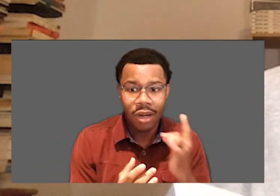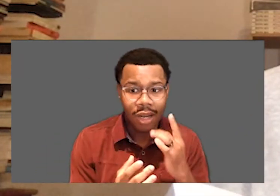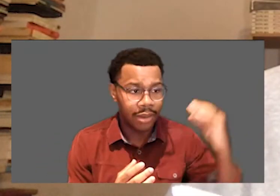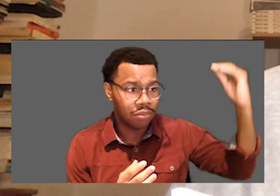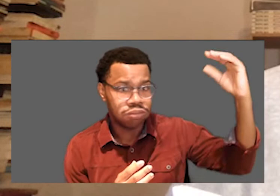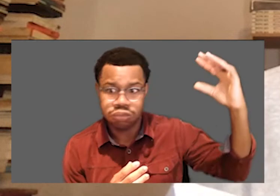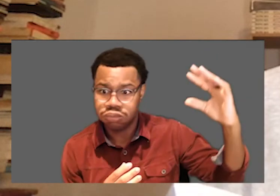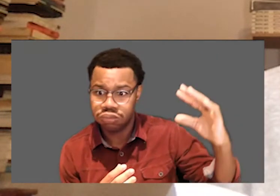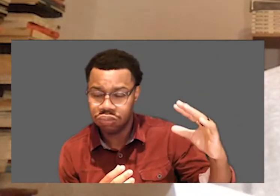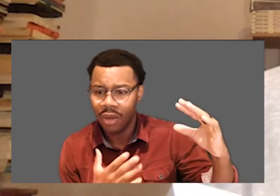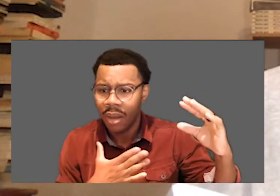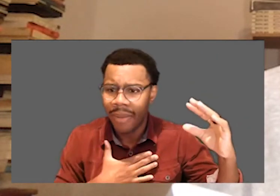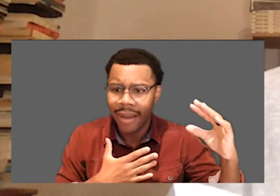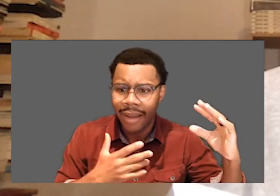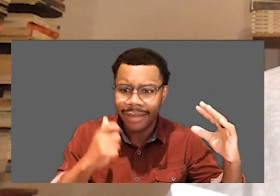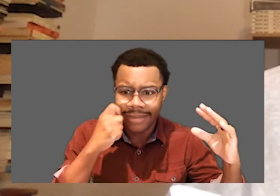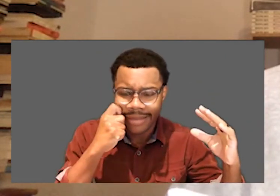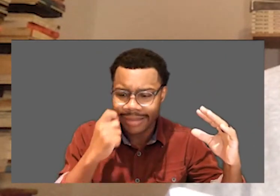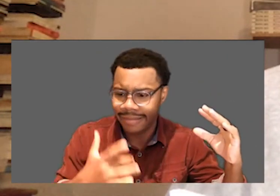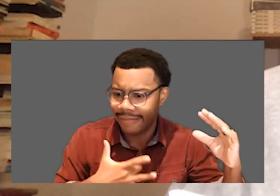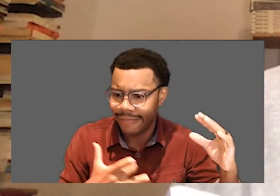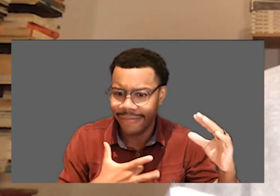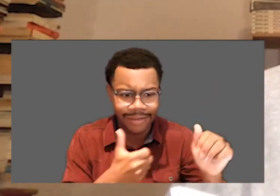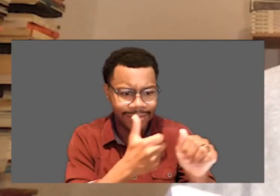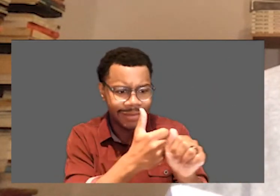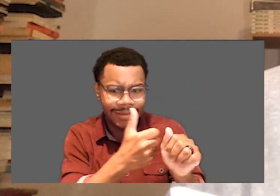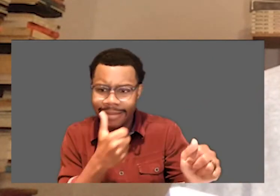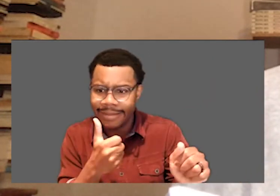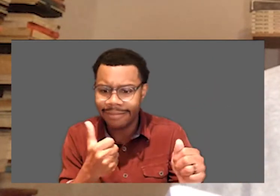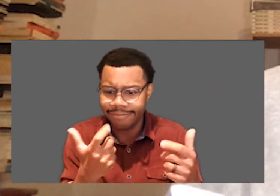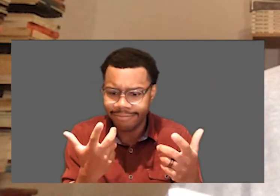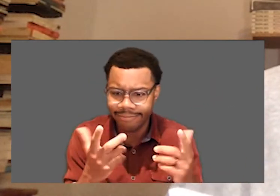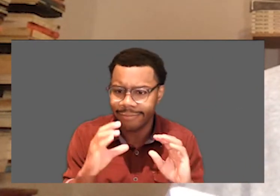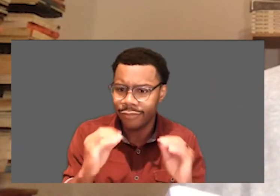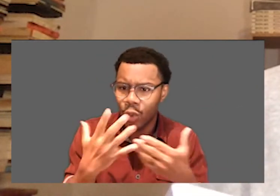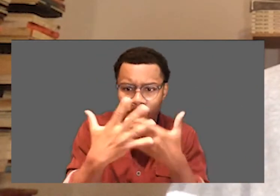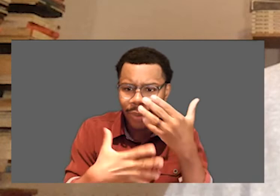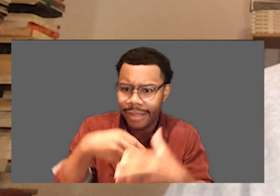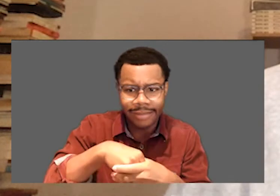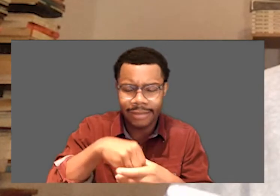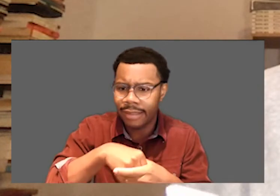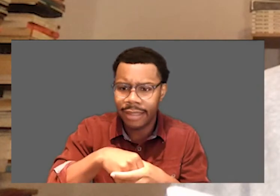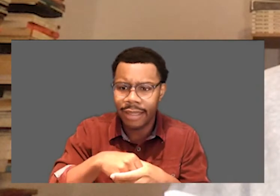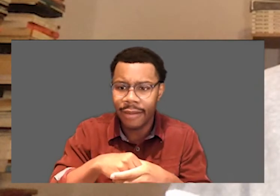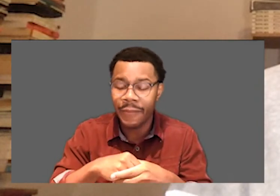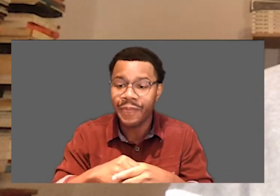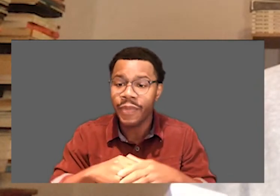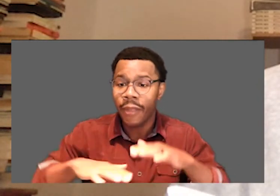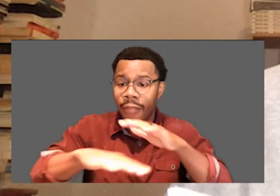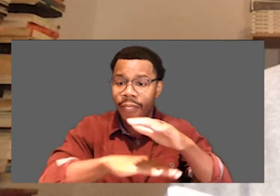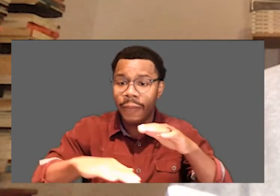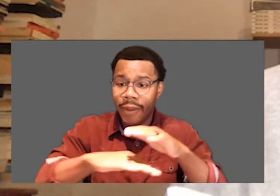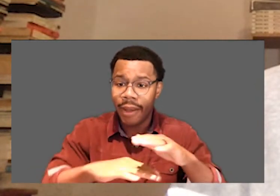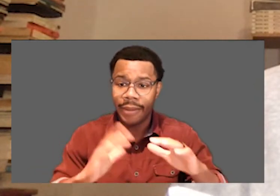distant and bloodless. I sat on the bottom mattress and waited for I don't know what. I